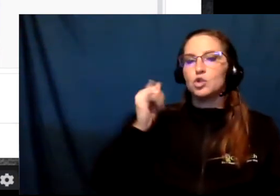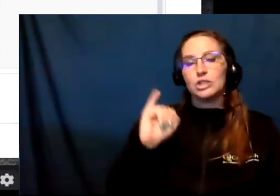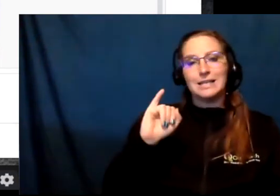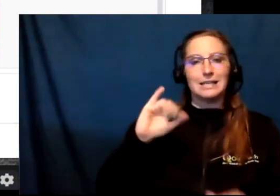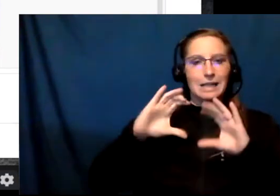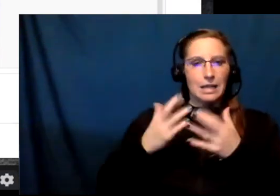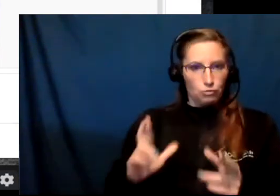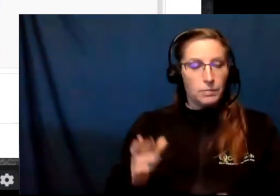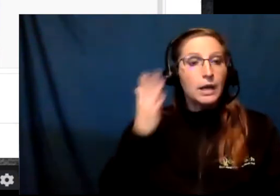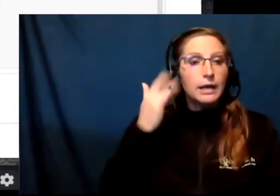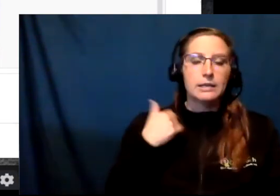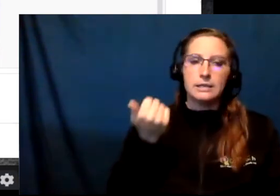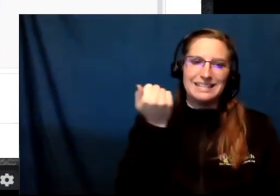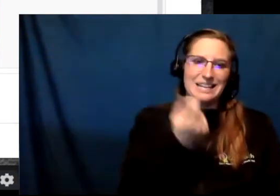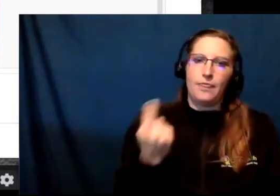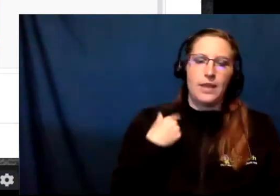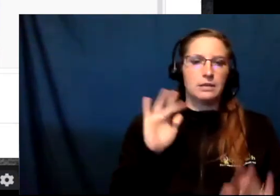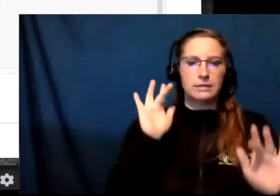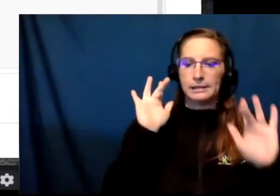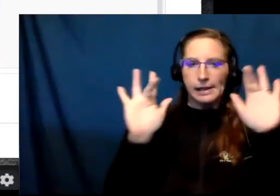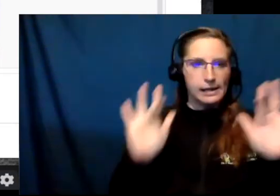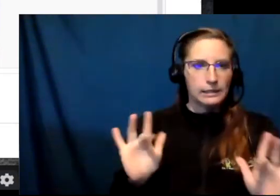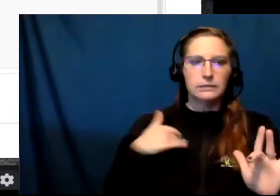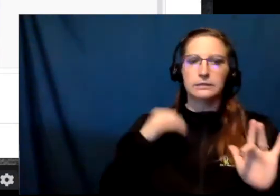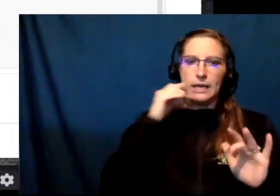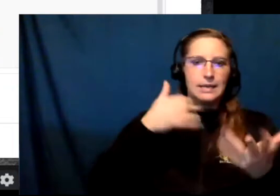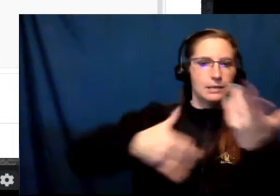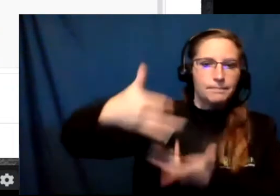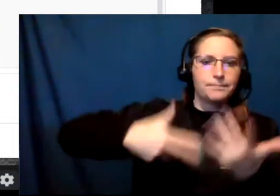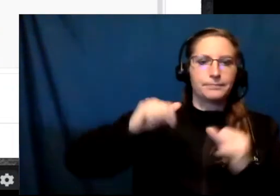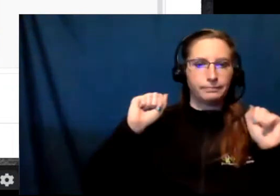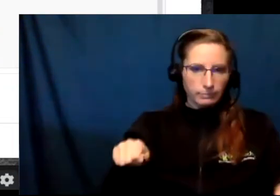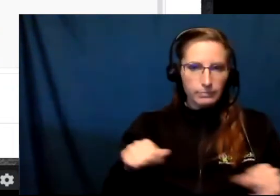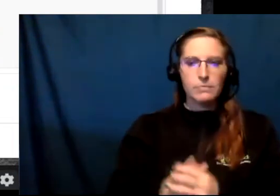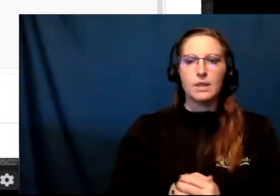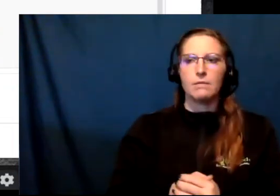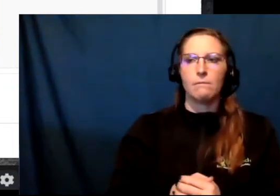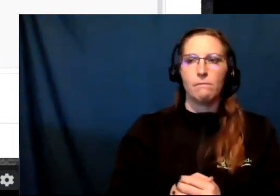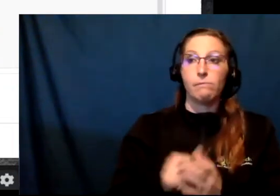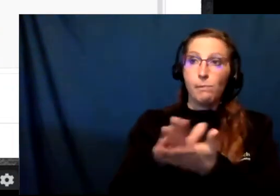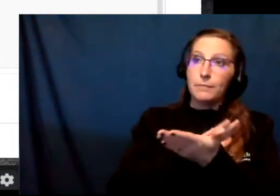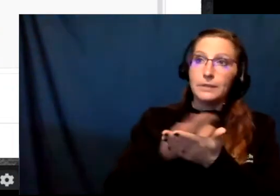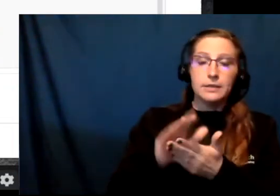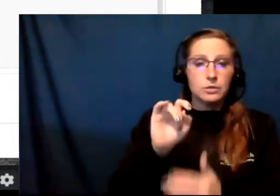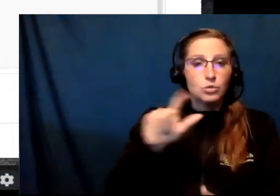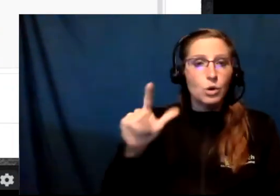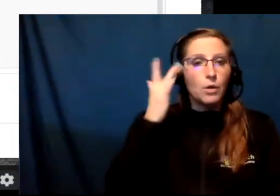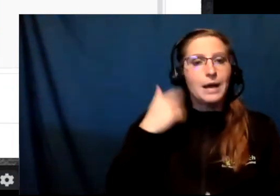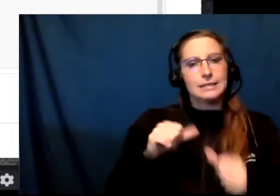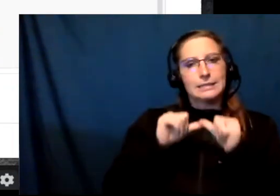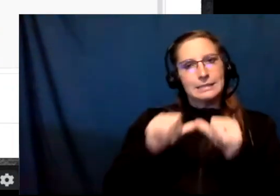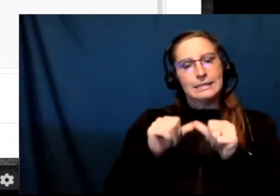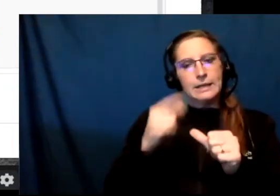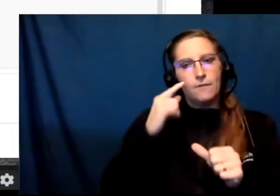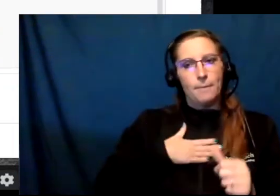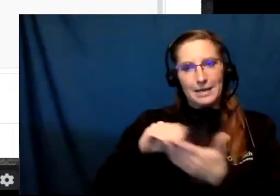this is that we can make anything clickable and interactive. So it's a nice tool to be able to keep it consistent for my